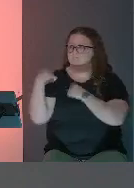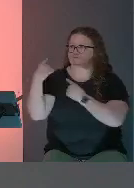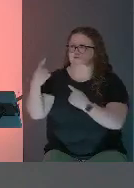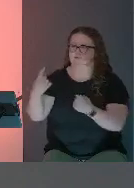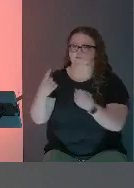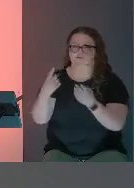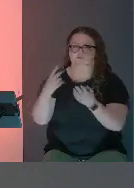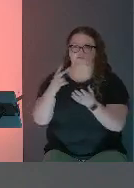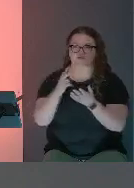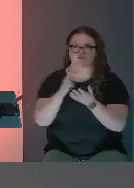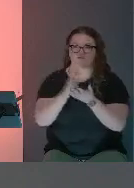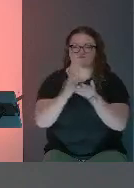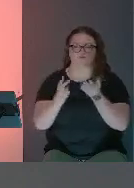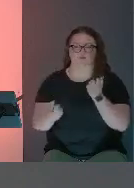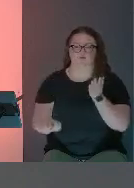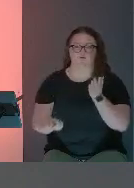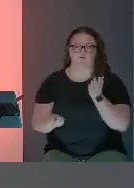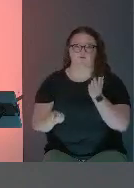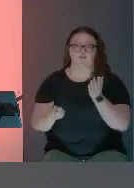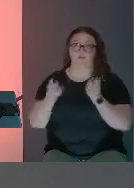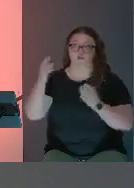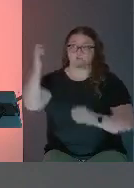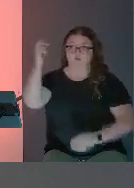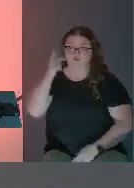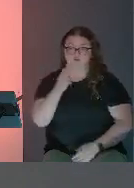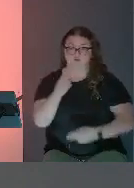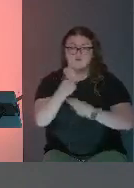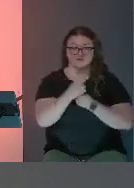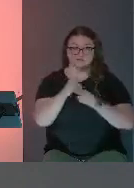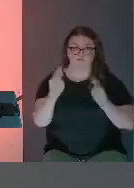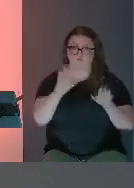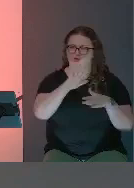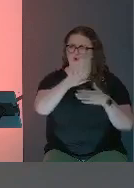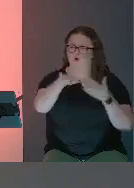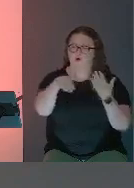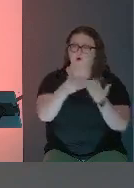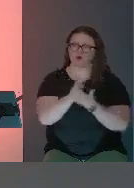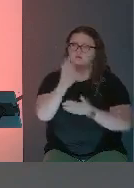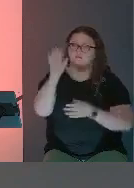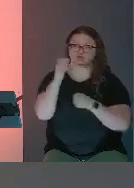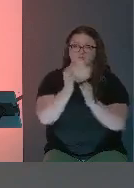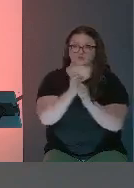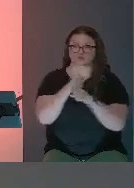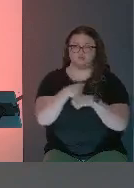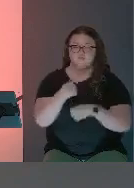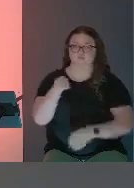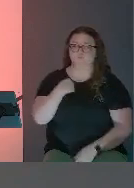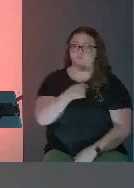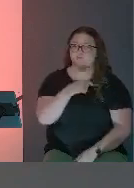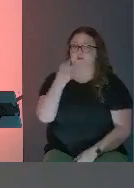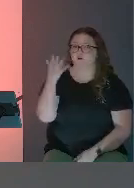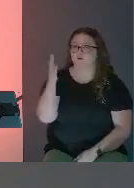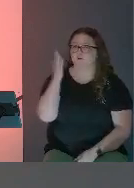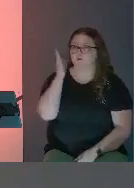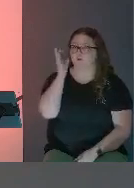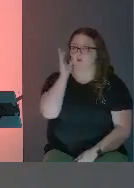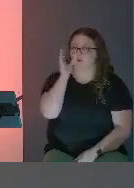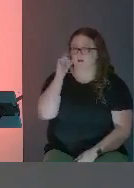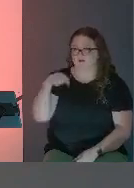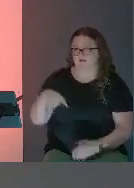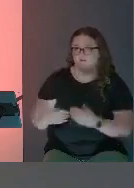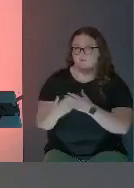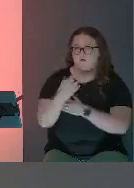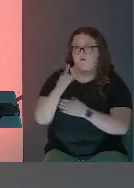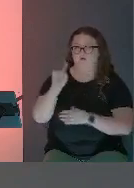is the return and the redemption of all of his creation, as we heard in that first song this